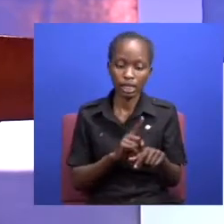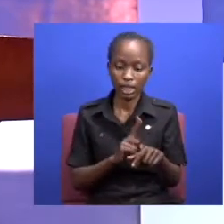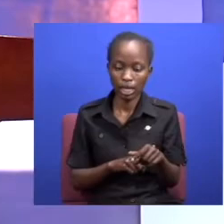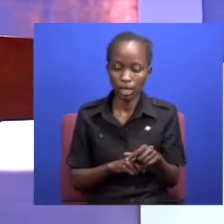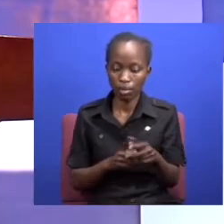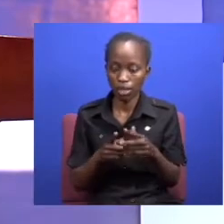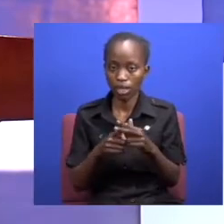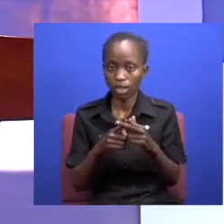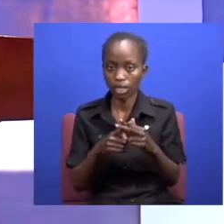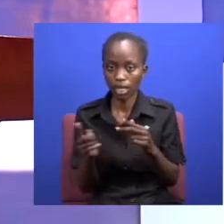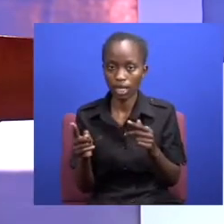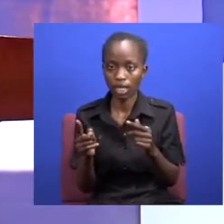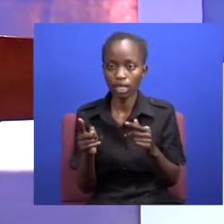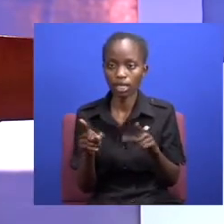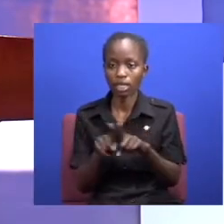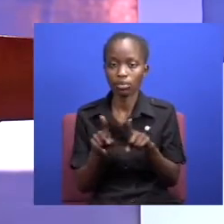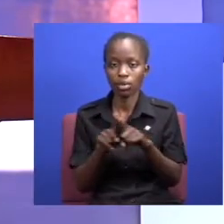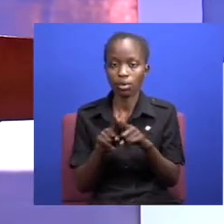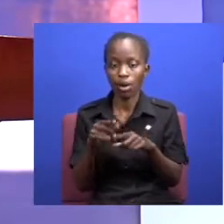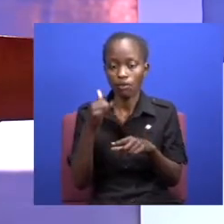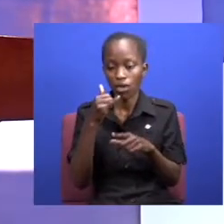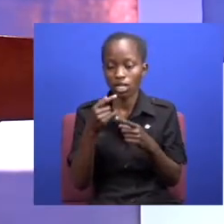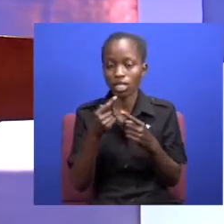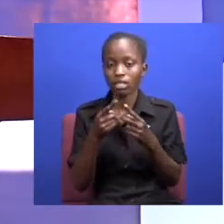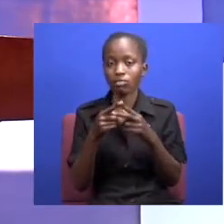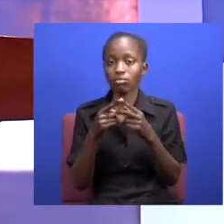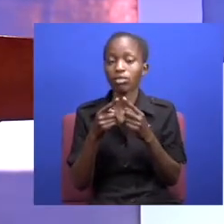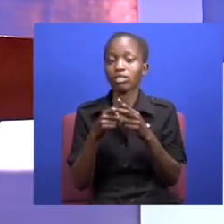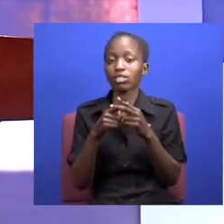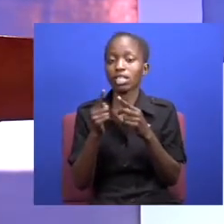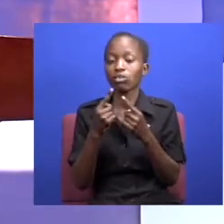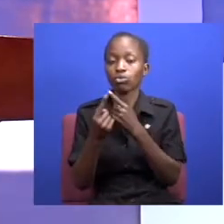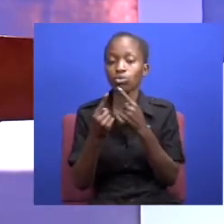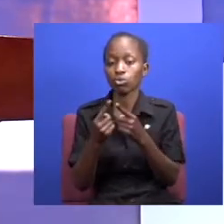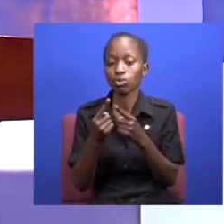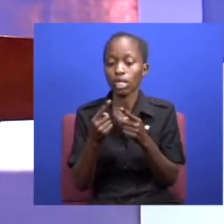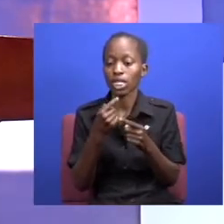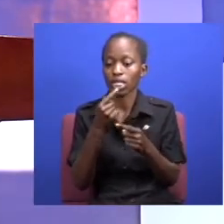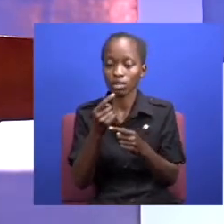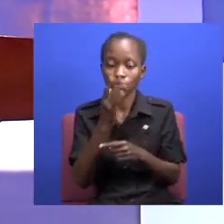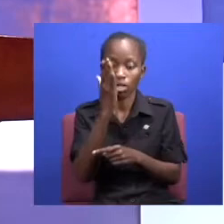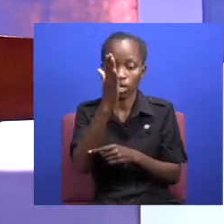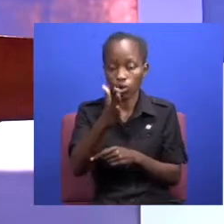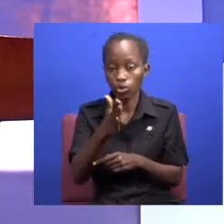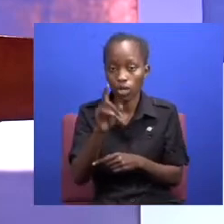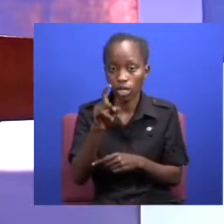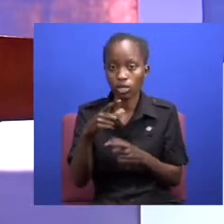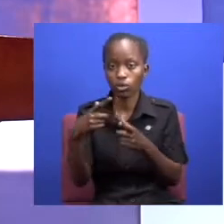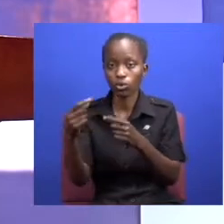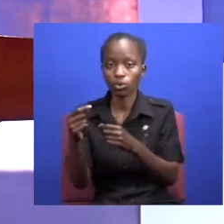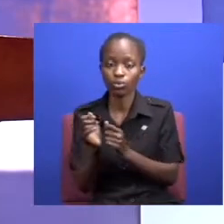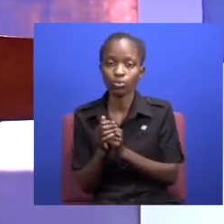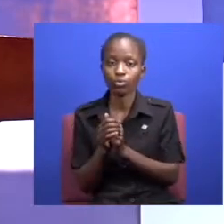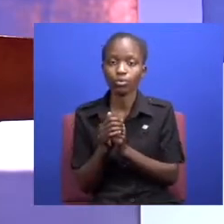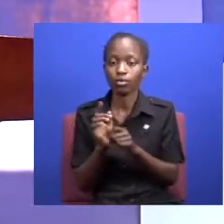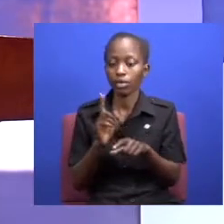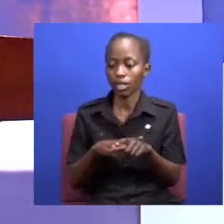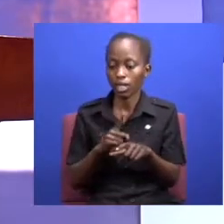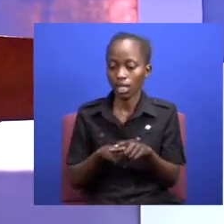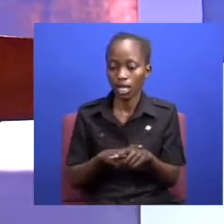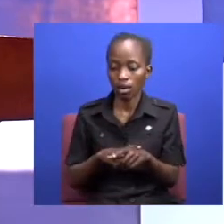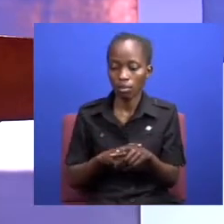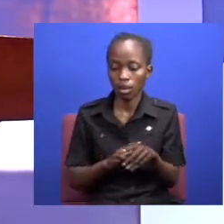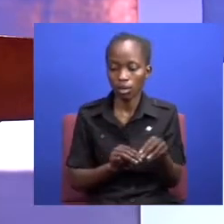button, the phone immediately speaks to me and starts telling me the direction that I ought to go. And as I start